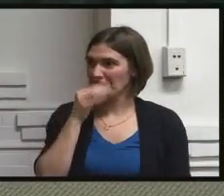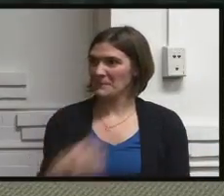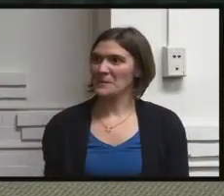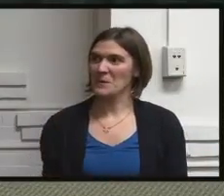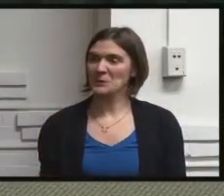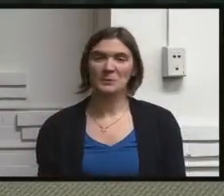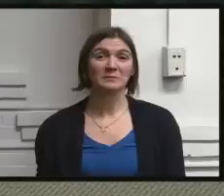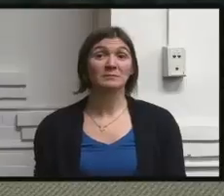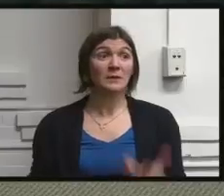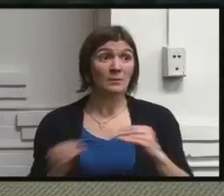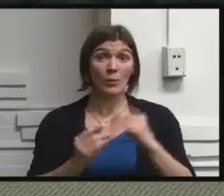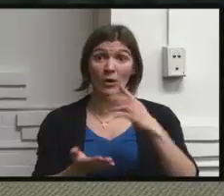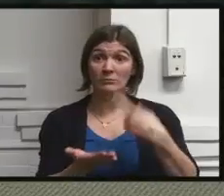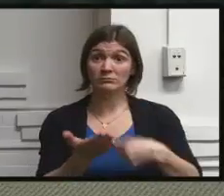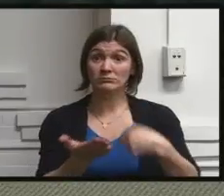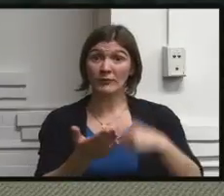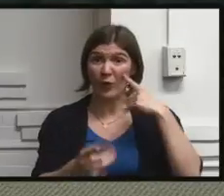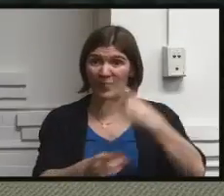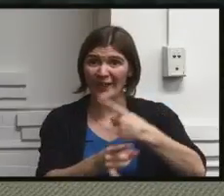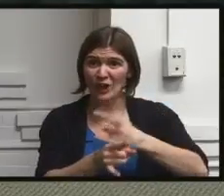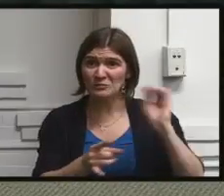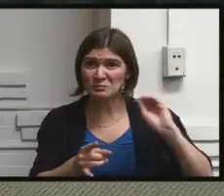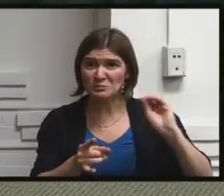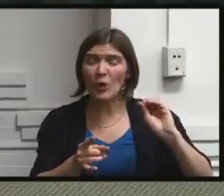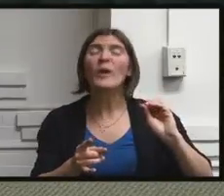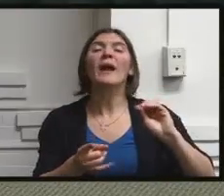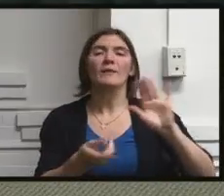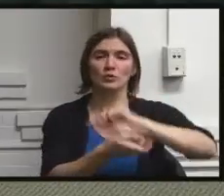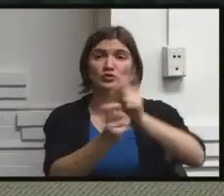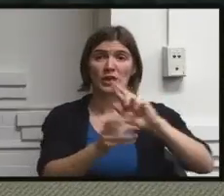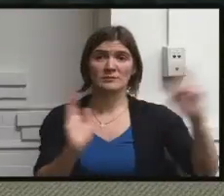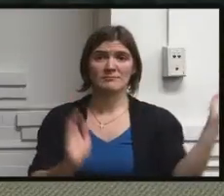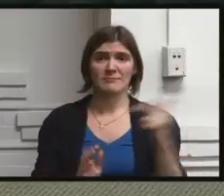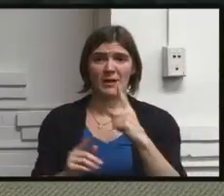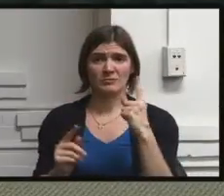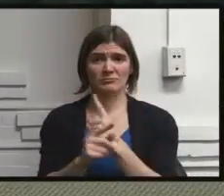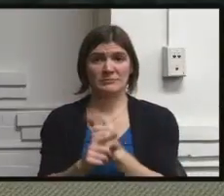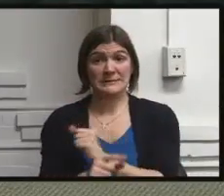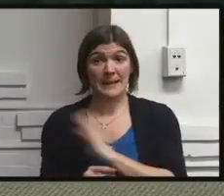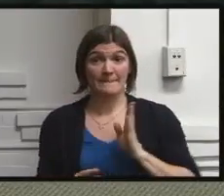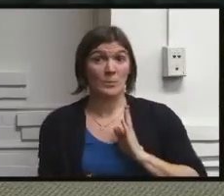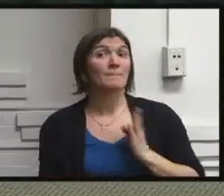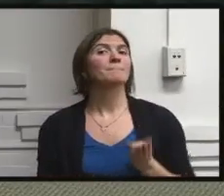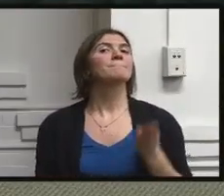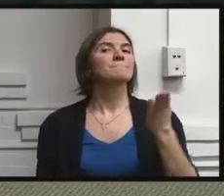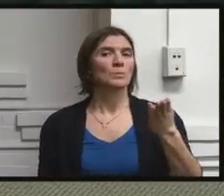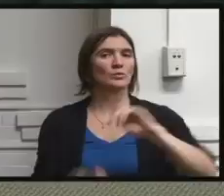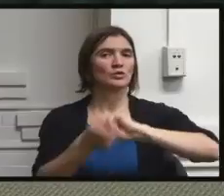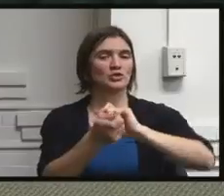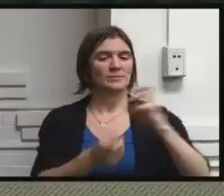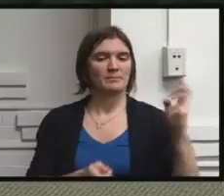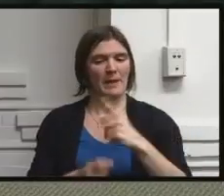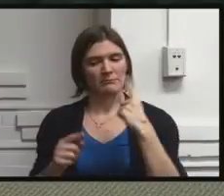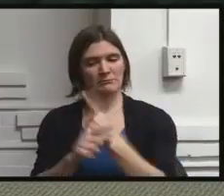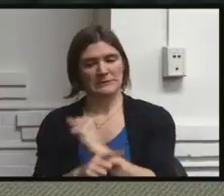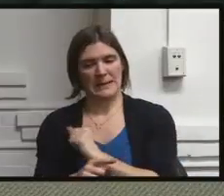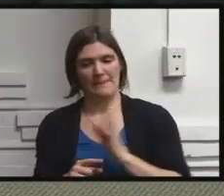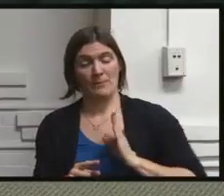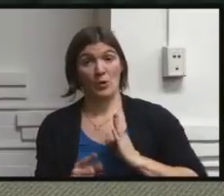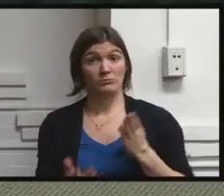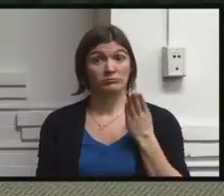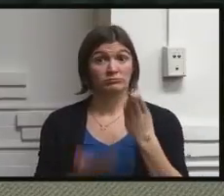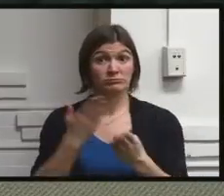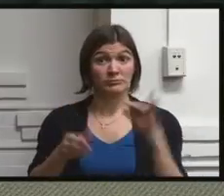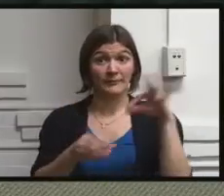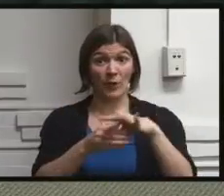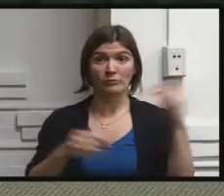other business under liquor commissioners? We're ready for a motion to adjourn as liquor commissioners. We have a motion to adjourn as liquor commissioners. All those in